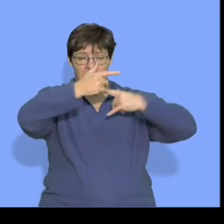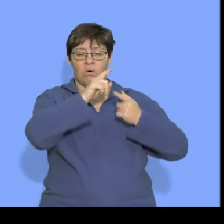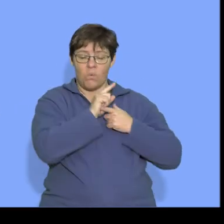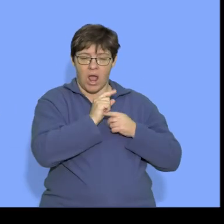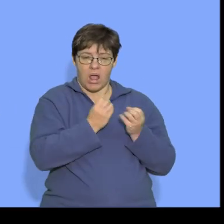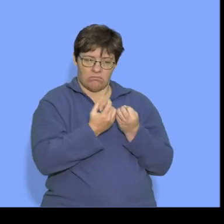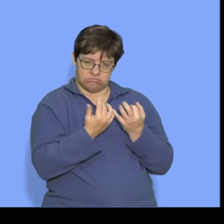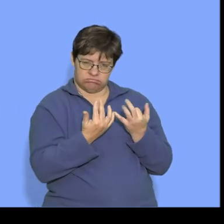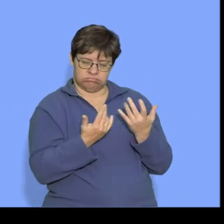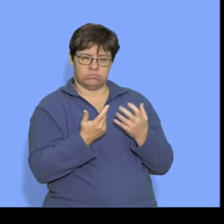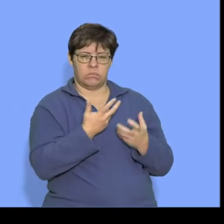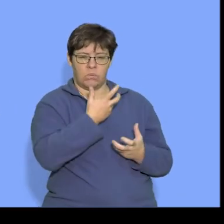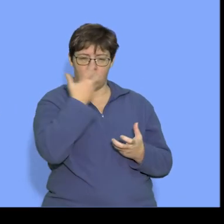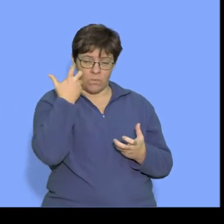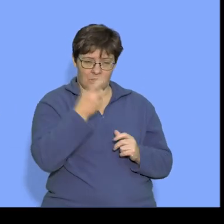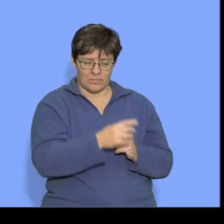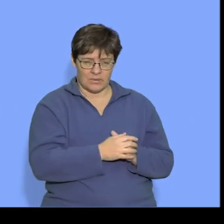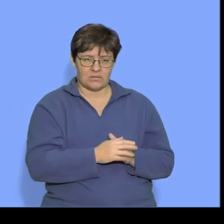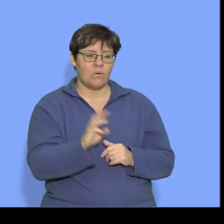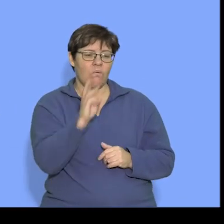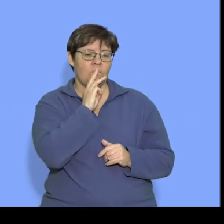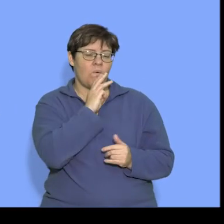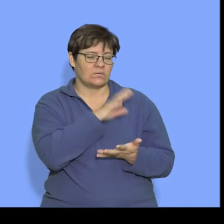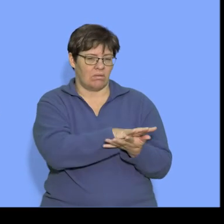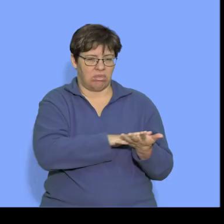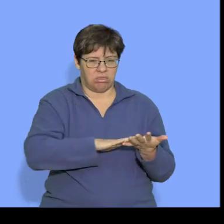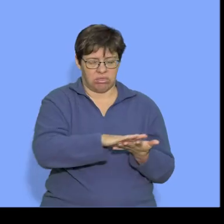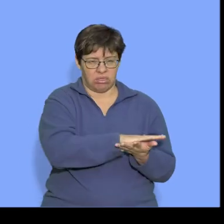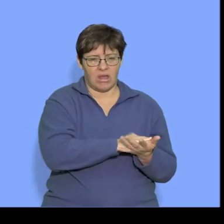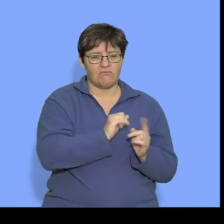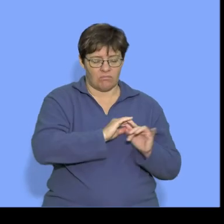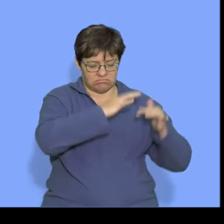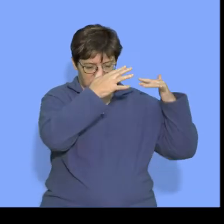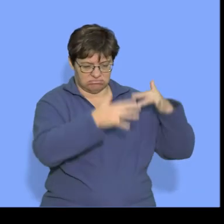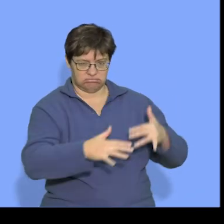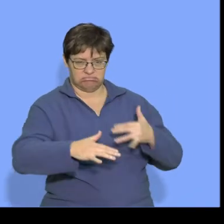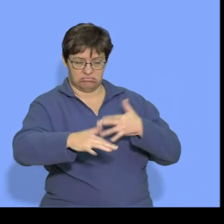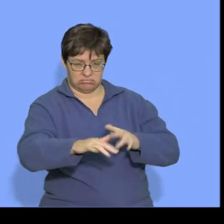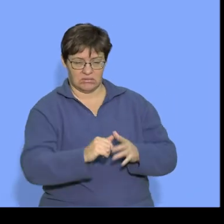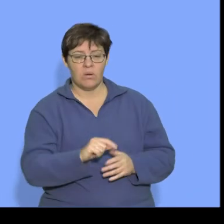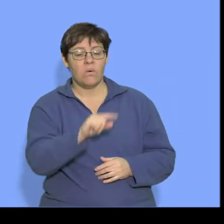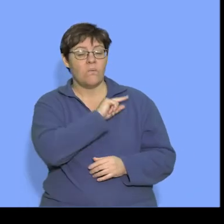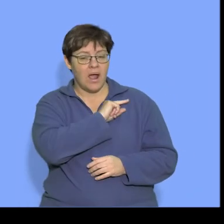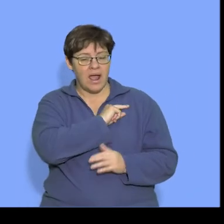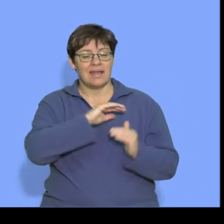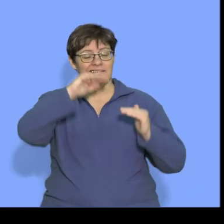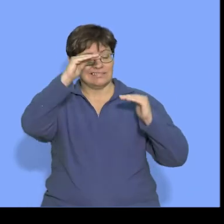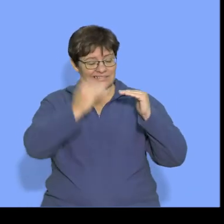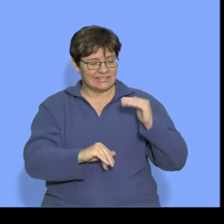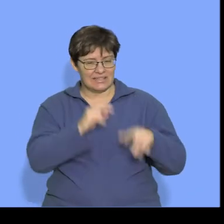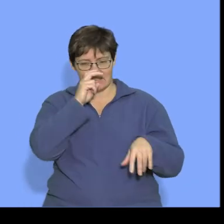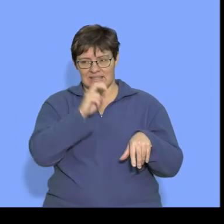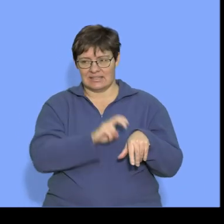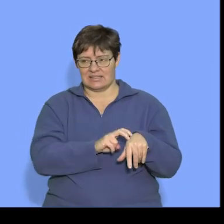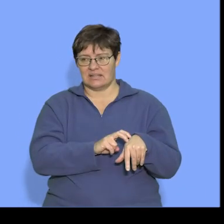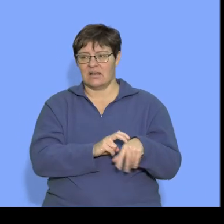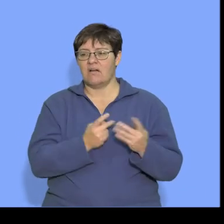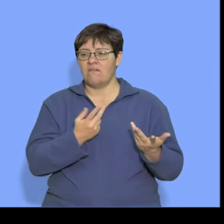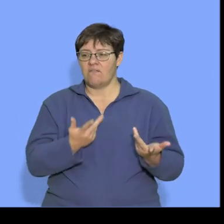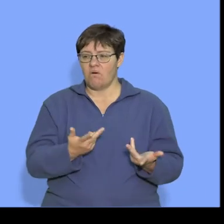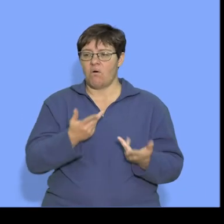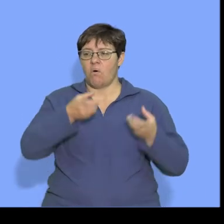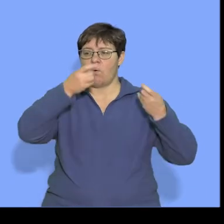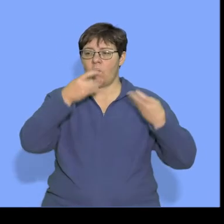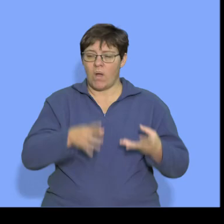and water pollution from landfills by decreasing the need for conventional waste